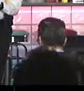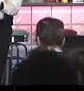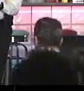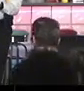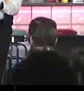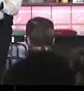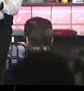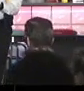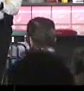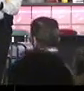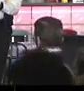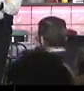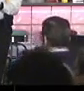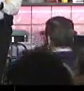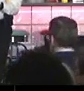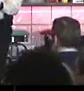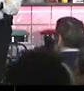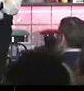brave?